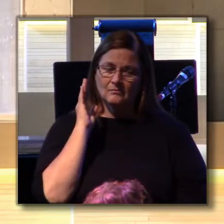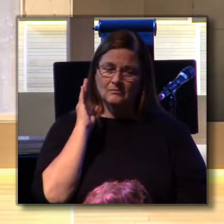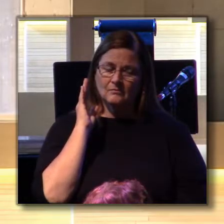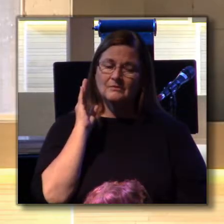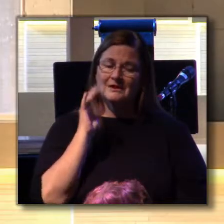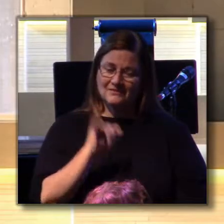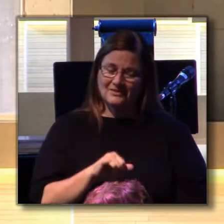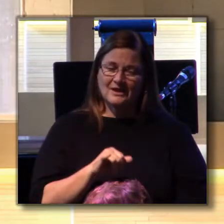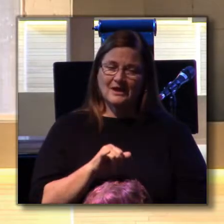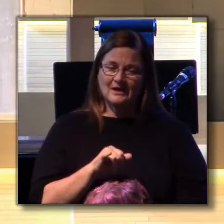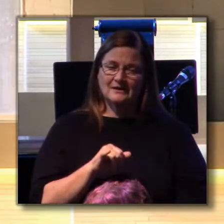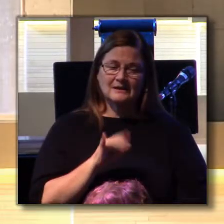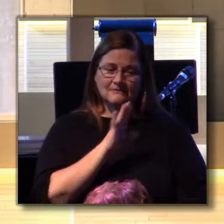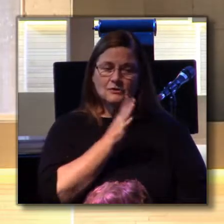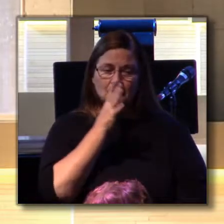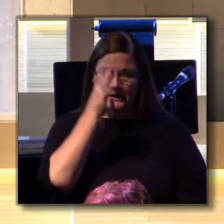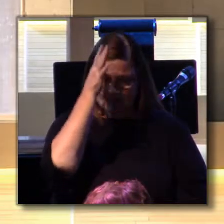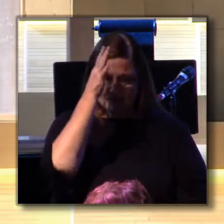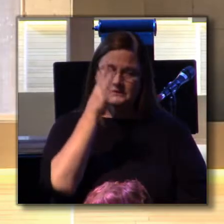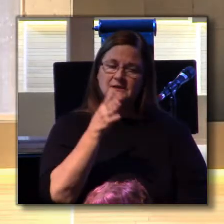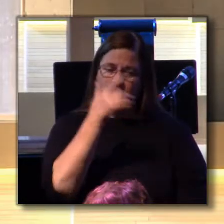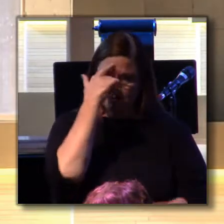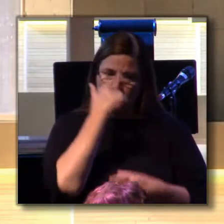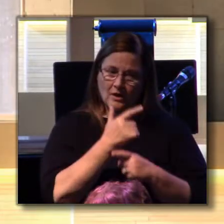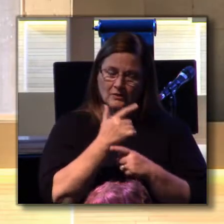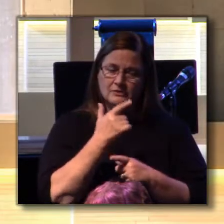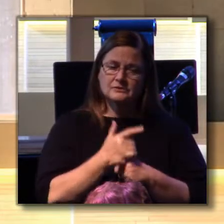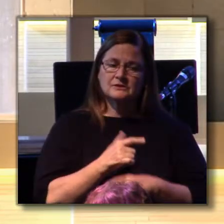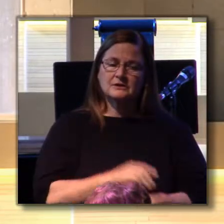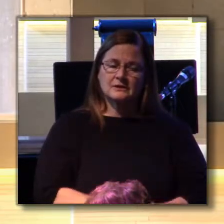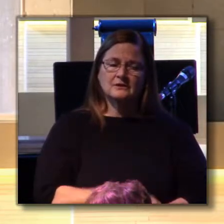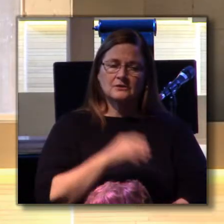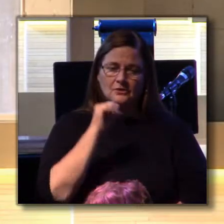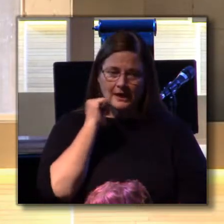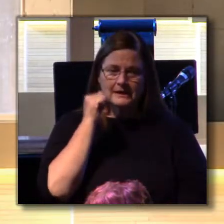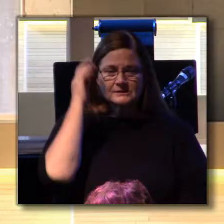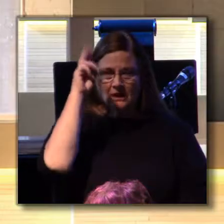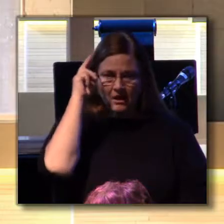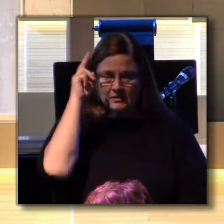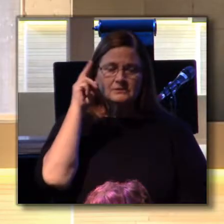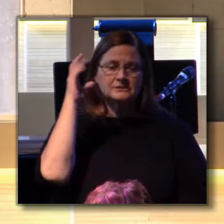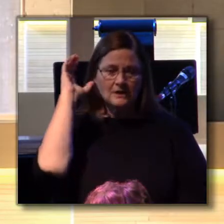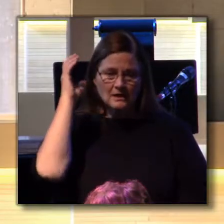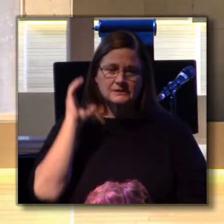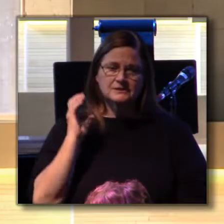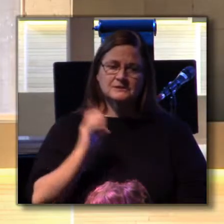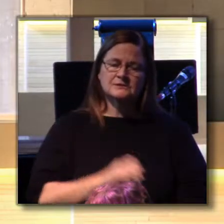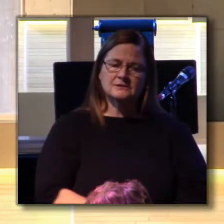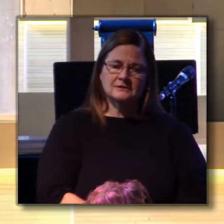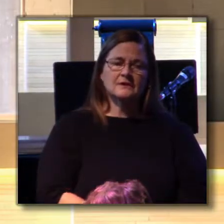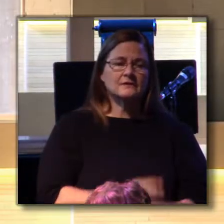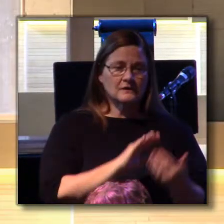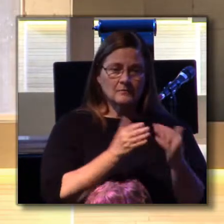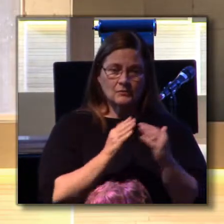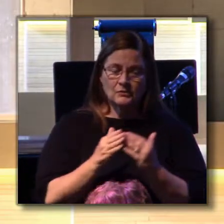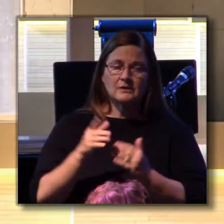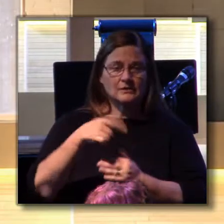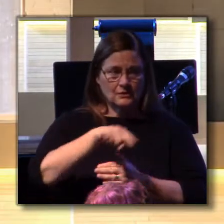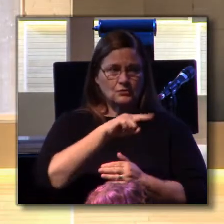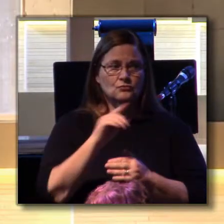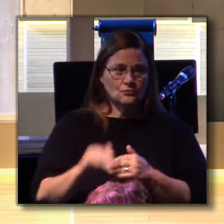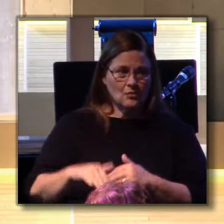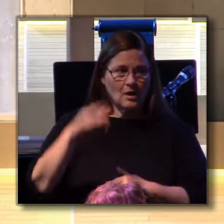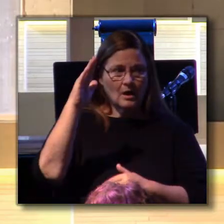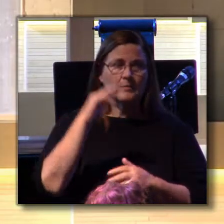Even that, even your parents, even your brothers, even your aunts and uncles and cousins, and the community that you knew, the community in which you grew up,